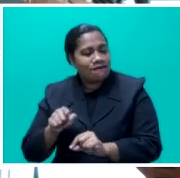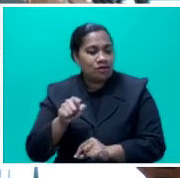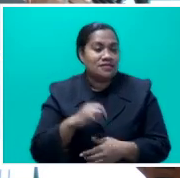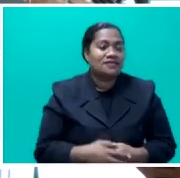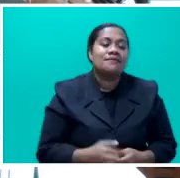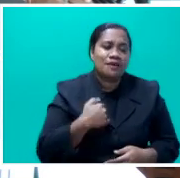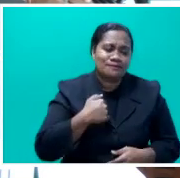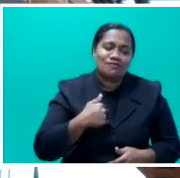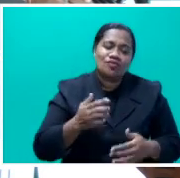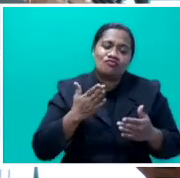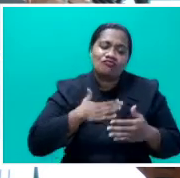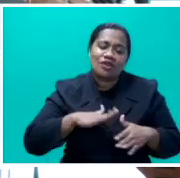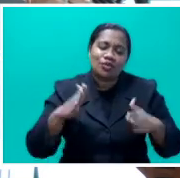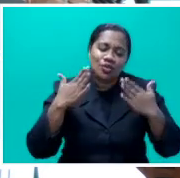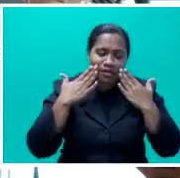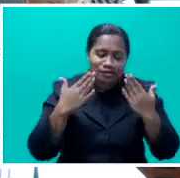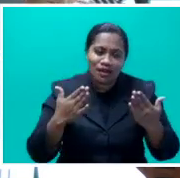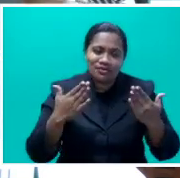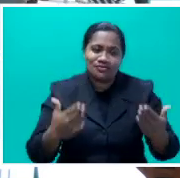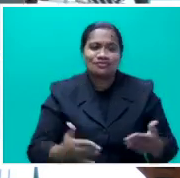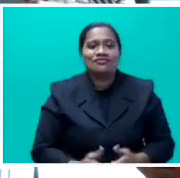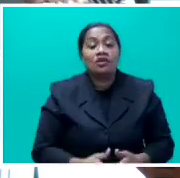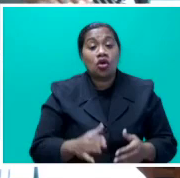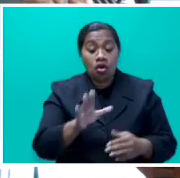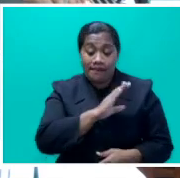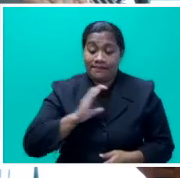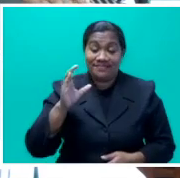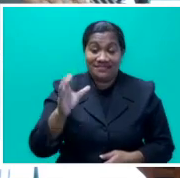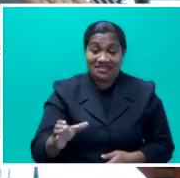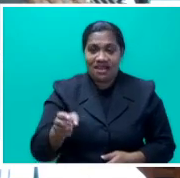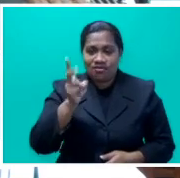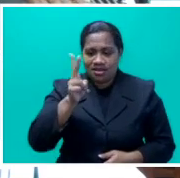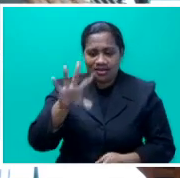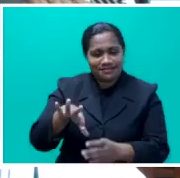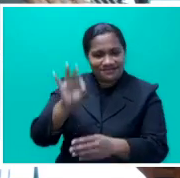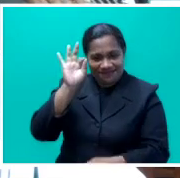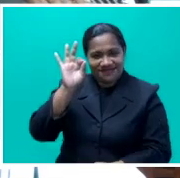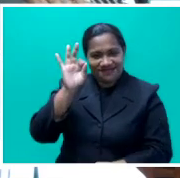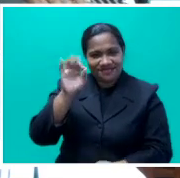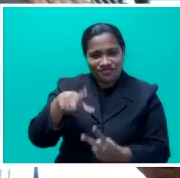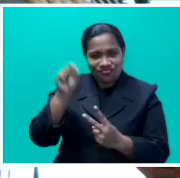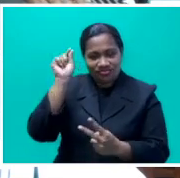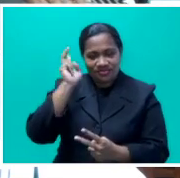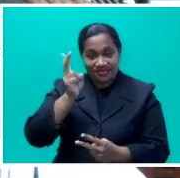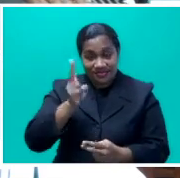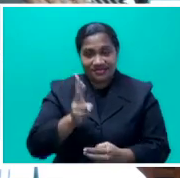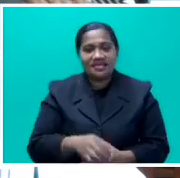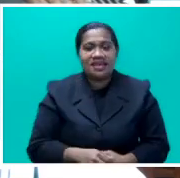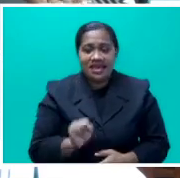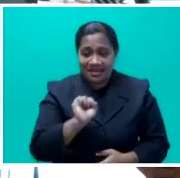to acknowledge the Commissioner for his reappointment, and of course his dedicated